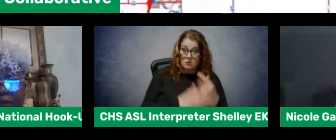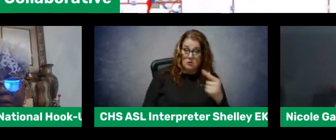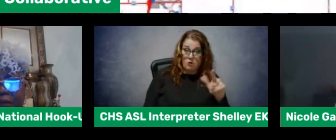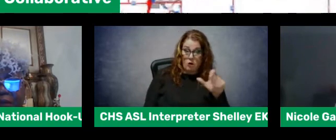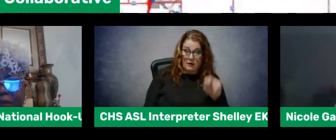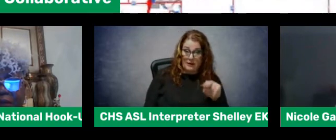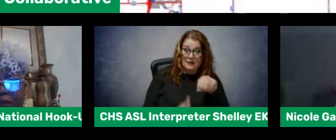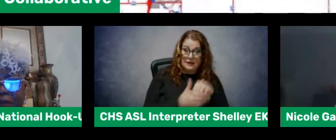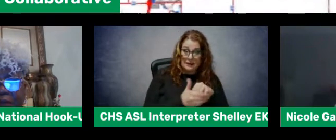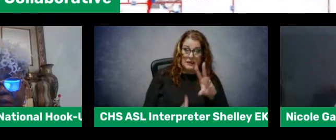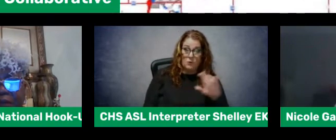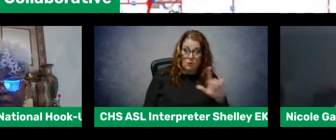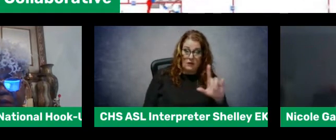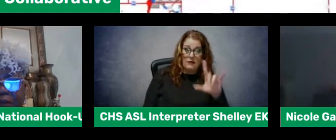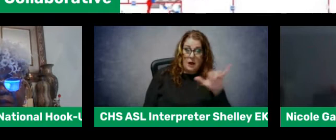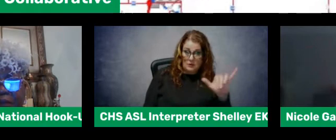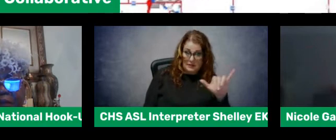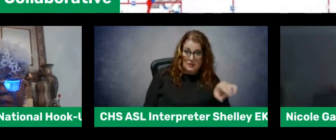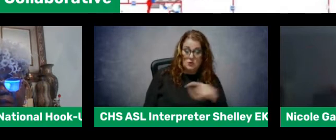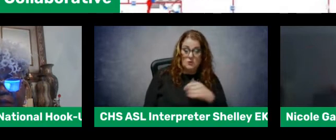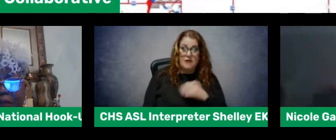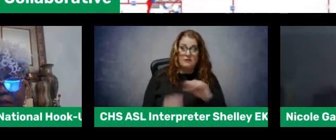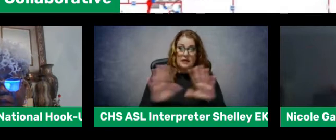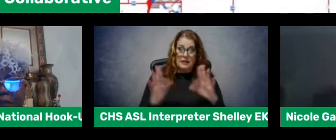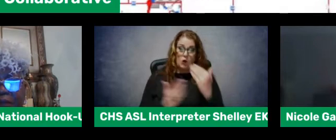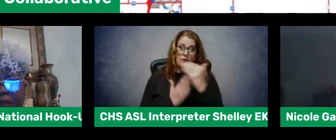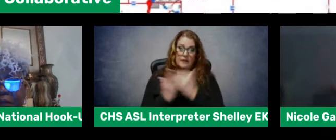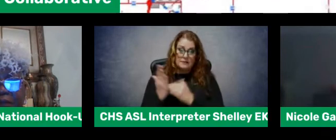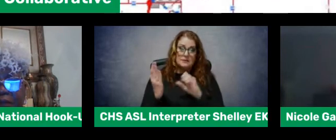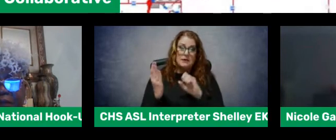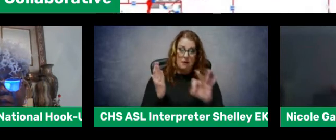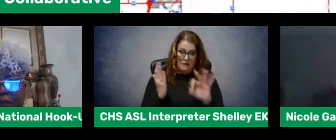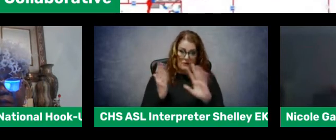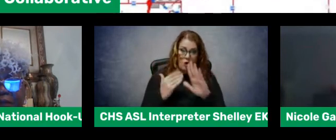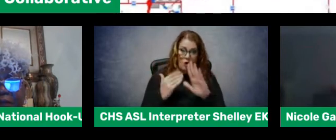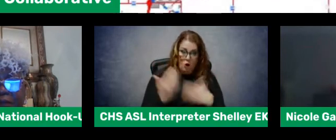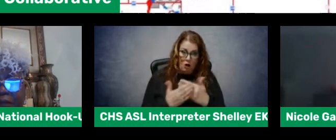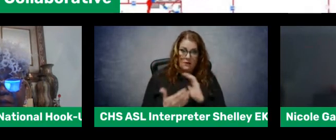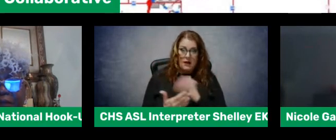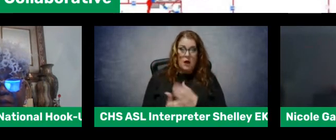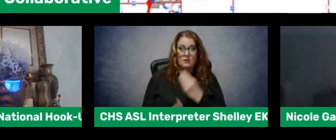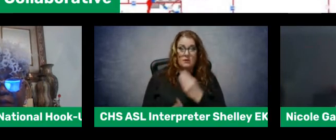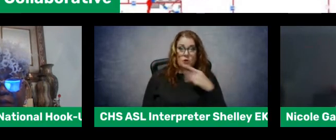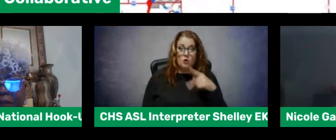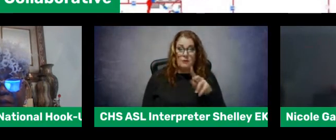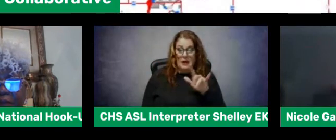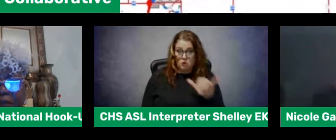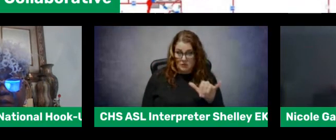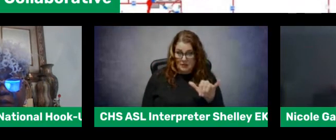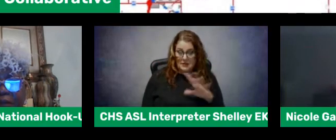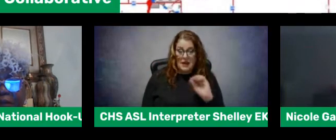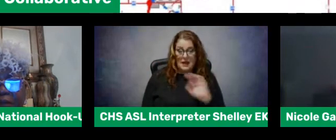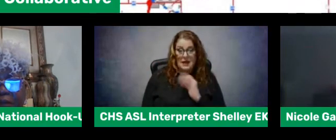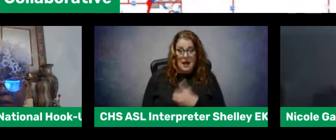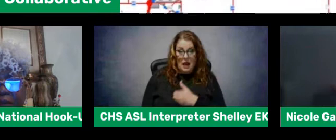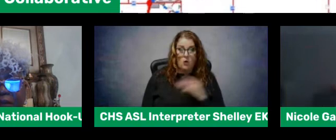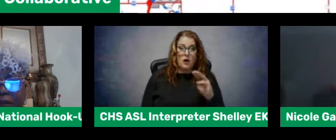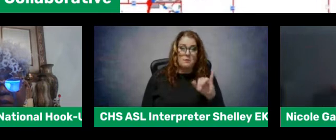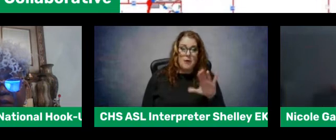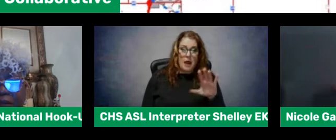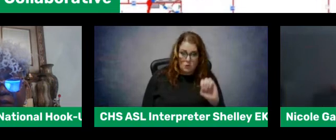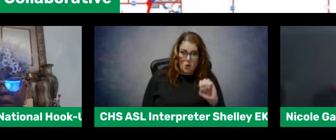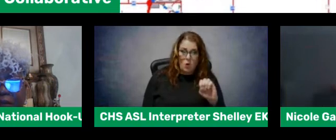Will County, you'll get a clear list of all our food pantries and our micro